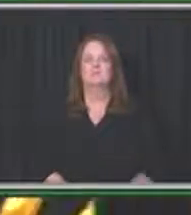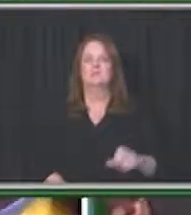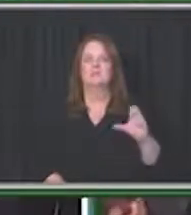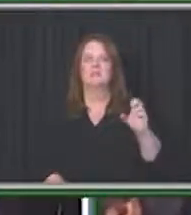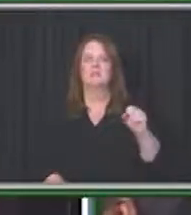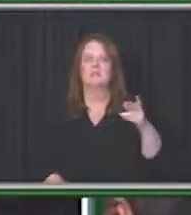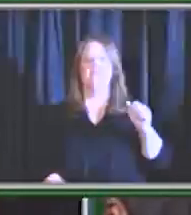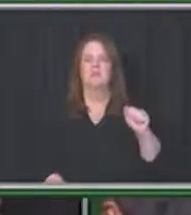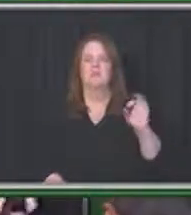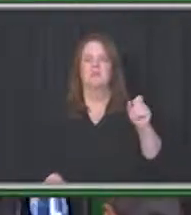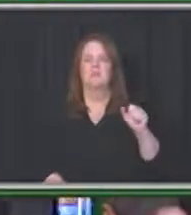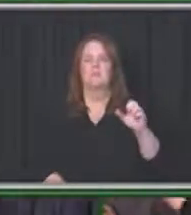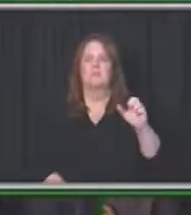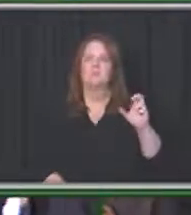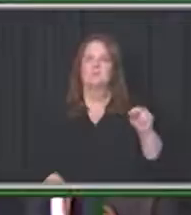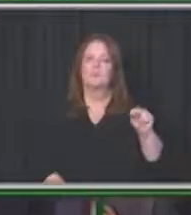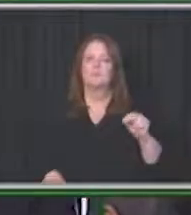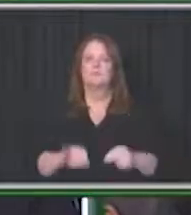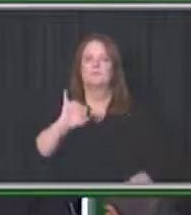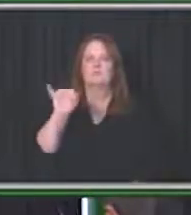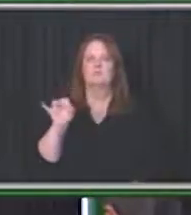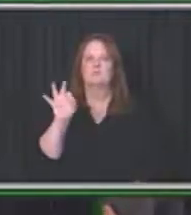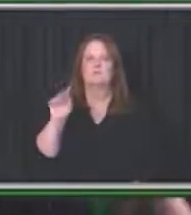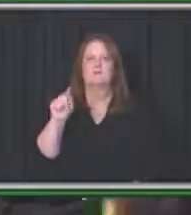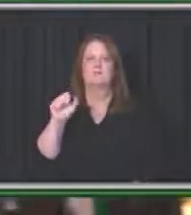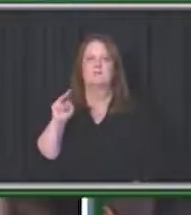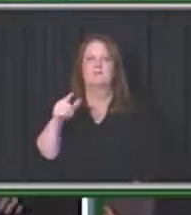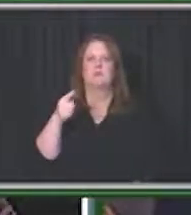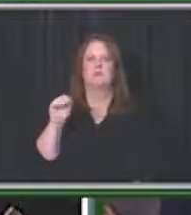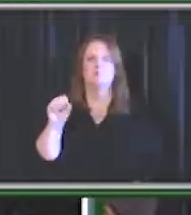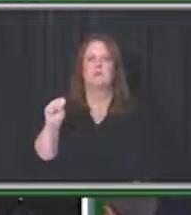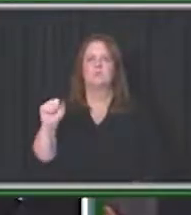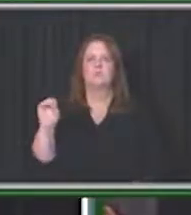Cynthia Calderon. Jeff Tomiloso.